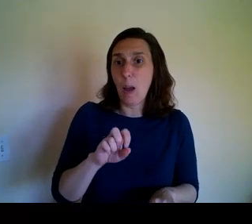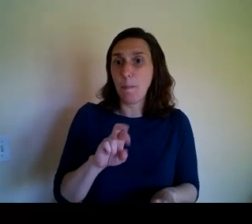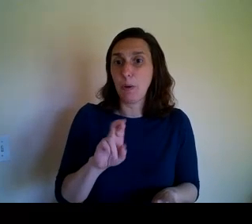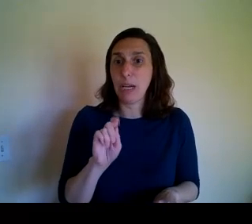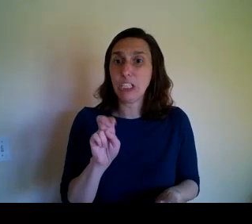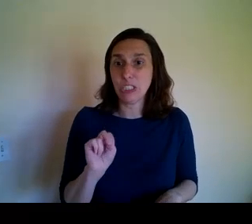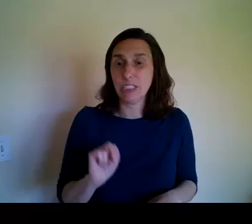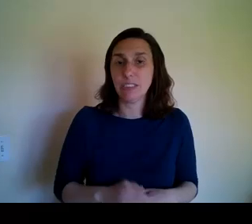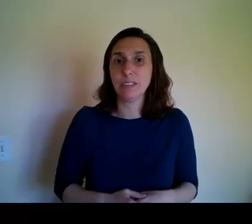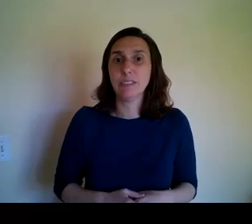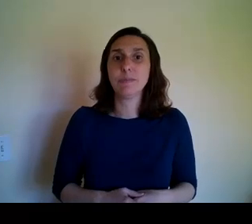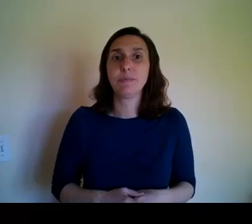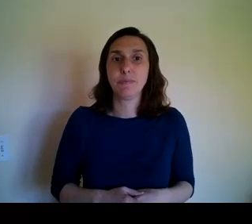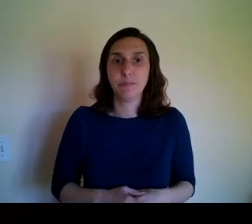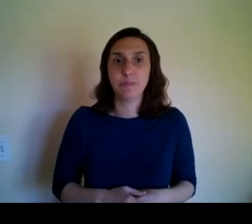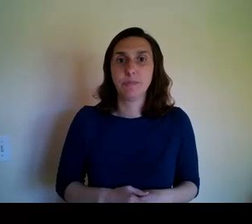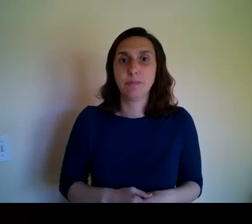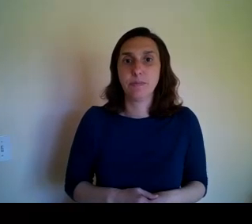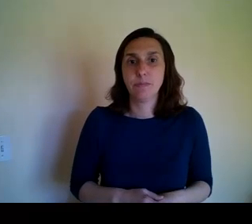into them gives me one answer,